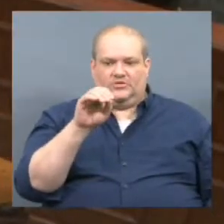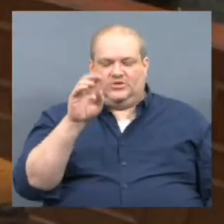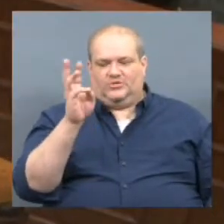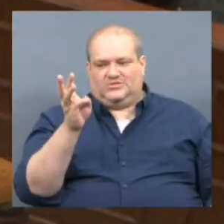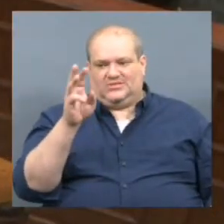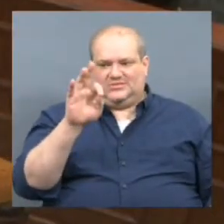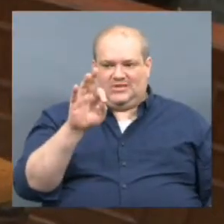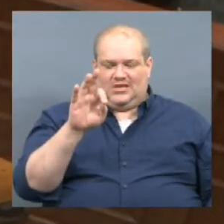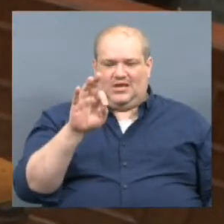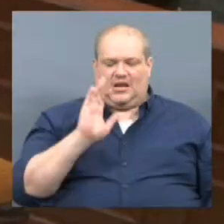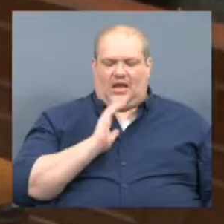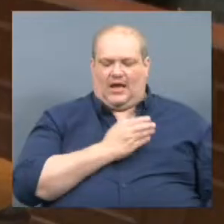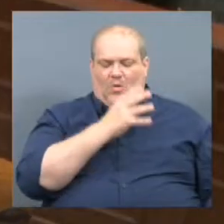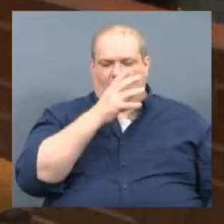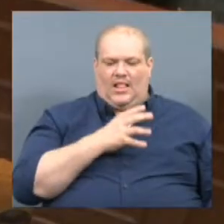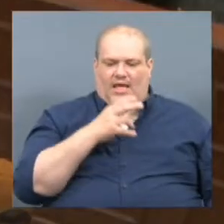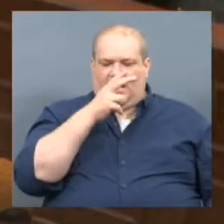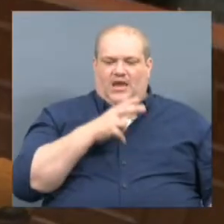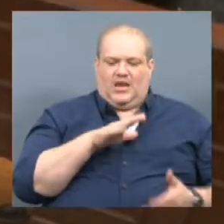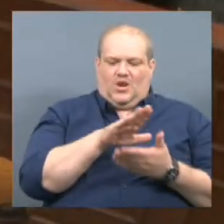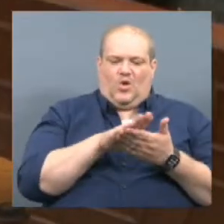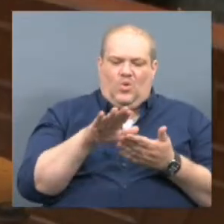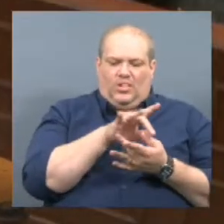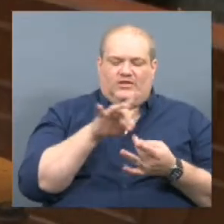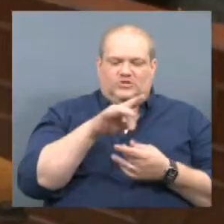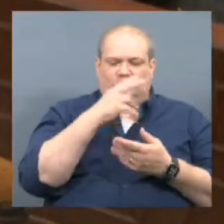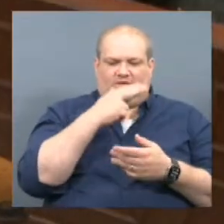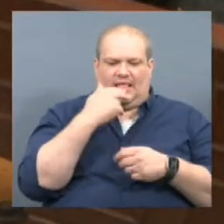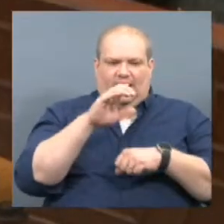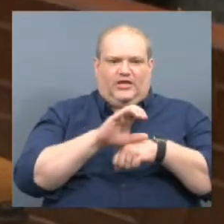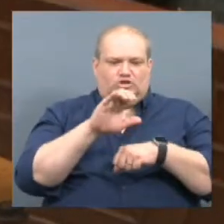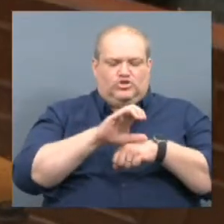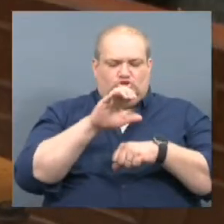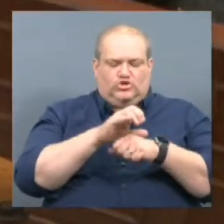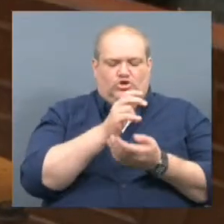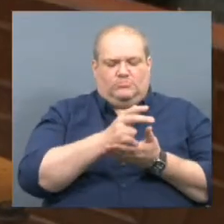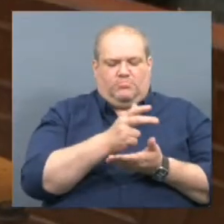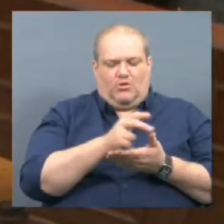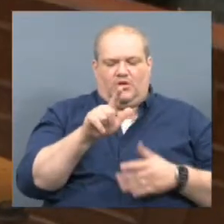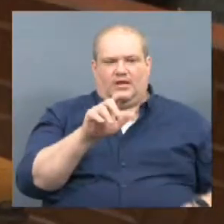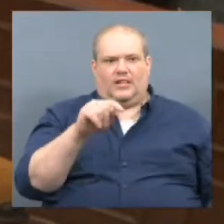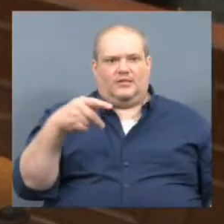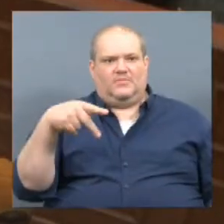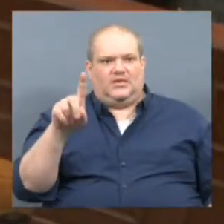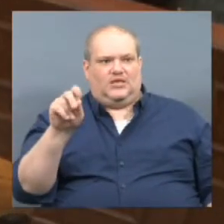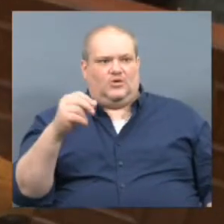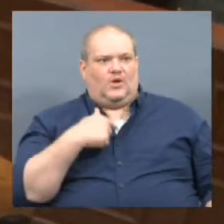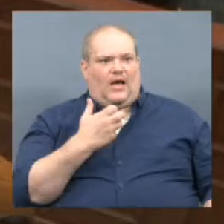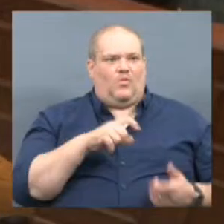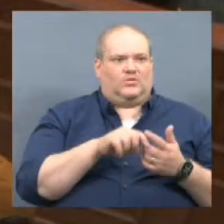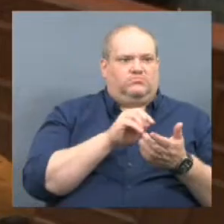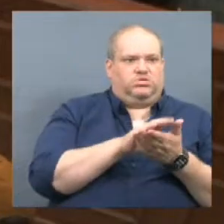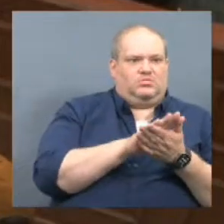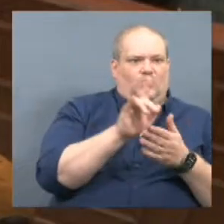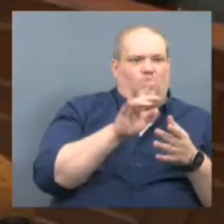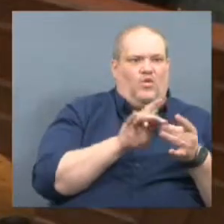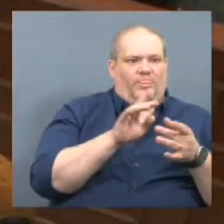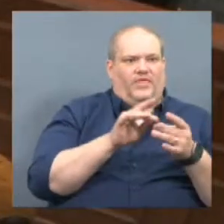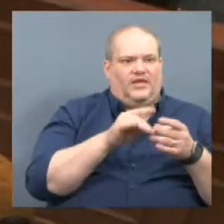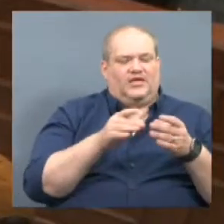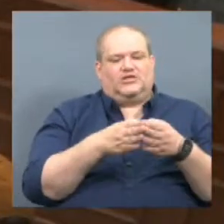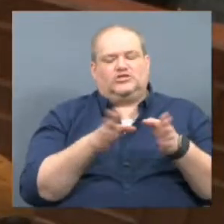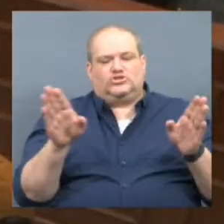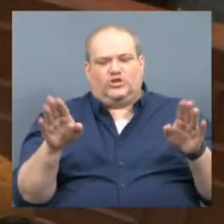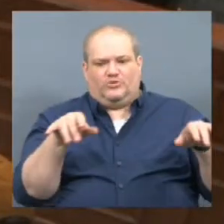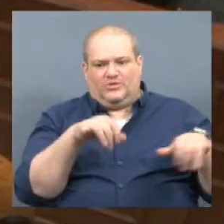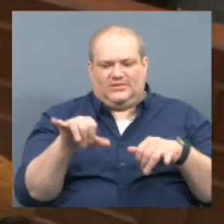Z10069, Our Lady of Holy Souls, Catholic Church parking lot PDO. Commissioner Brown, I want to state one thing for the record. So usually,